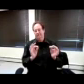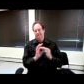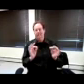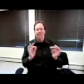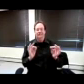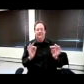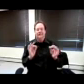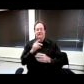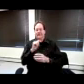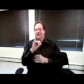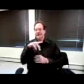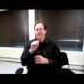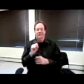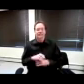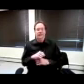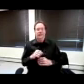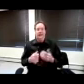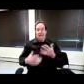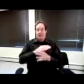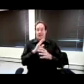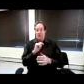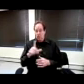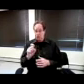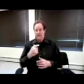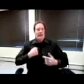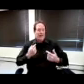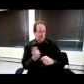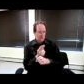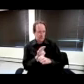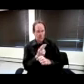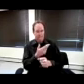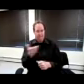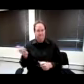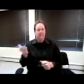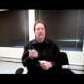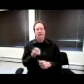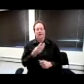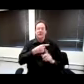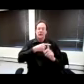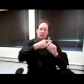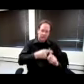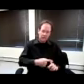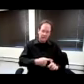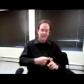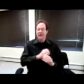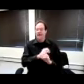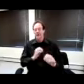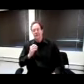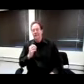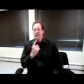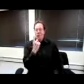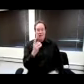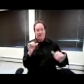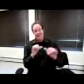the primary tools that I use. And there's a few pluses. There's no one-size-fits-all